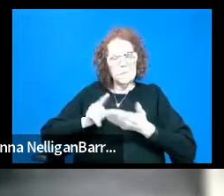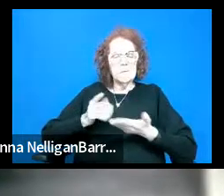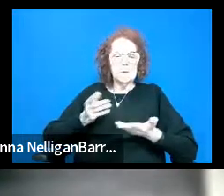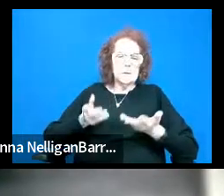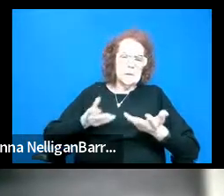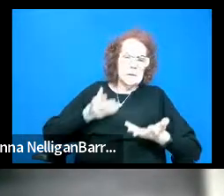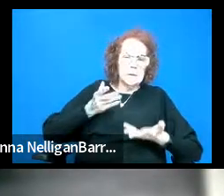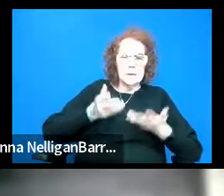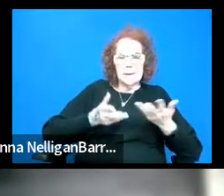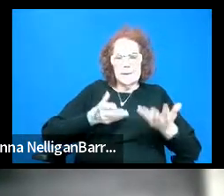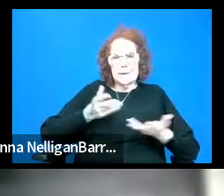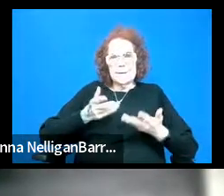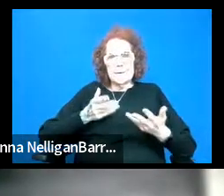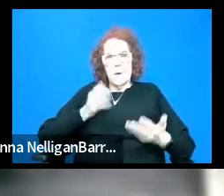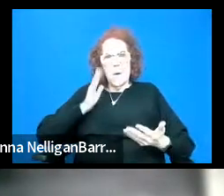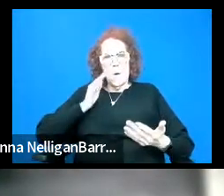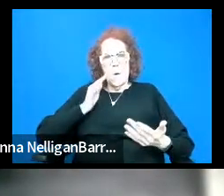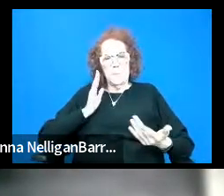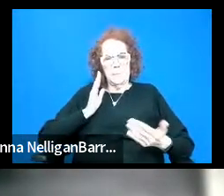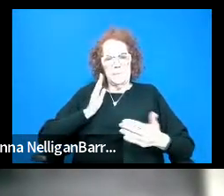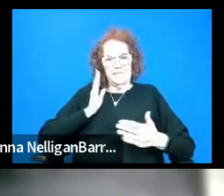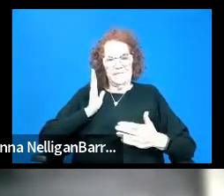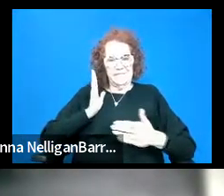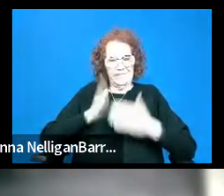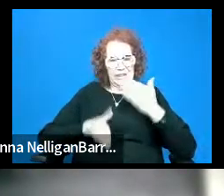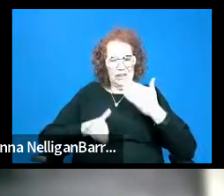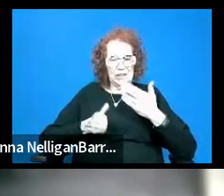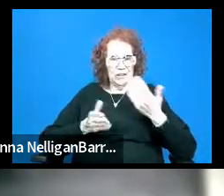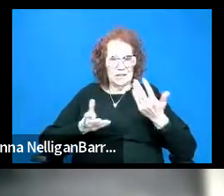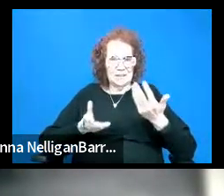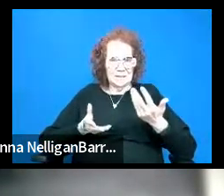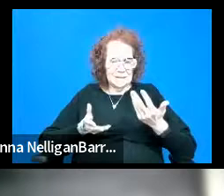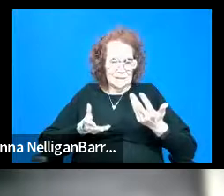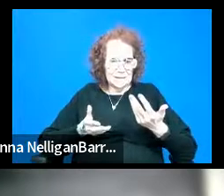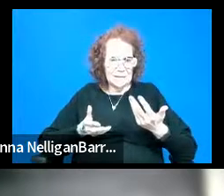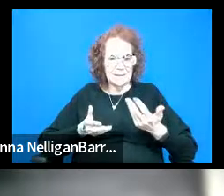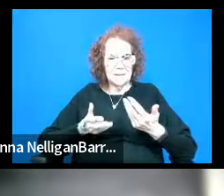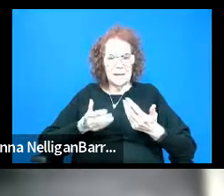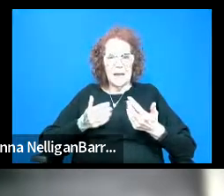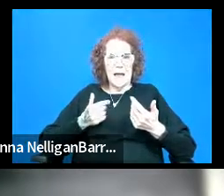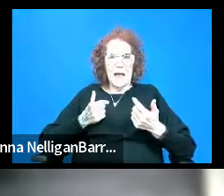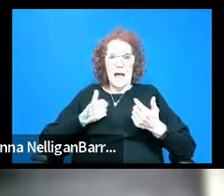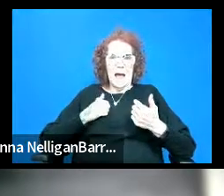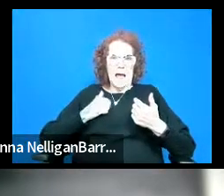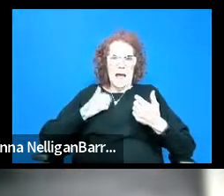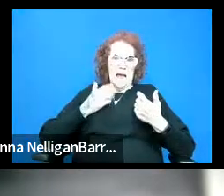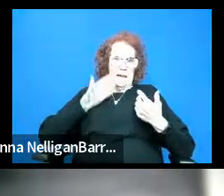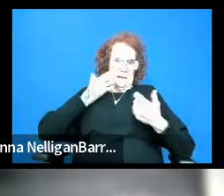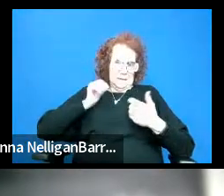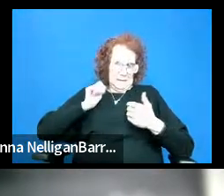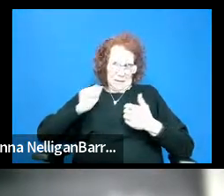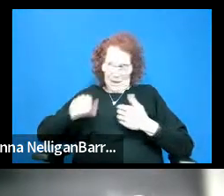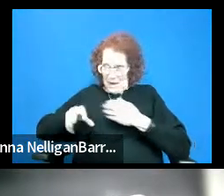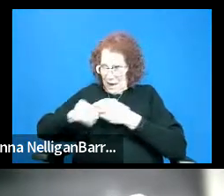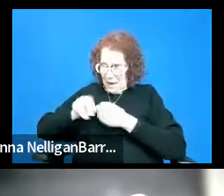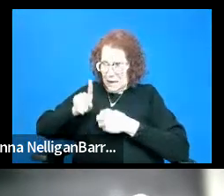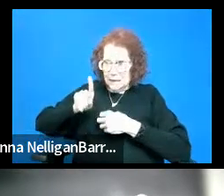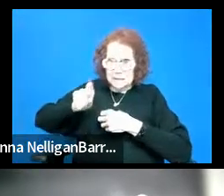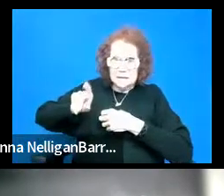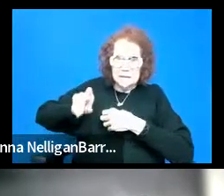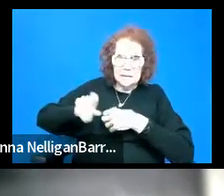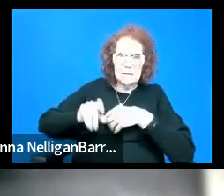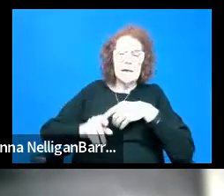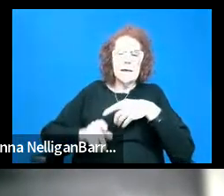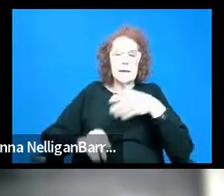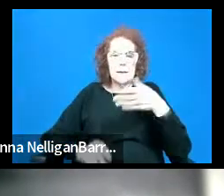the year. But I don't know, Kurt, do you want to say anything about property management licensing? Yeah, same thing. You probably noticed that it was